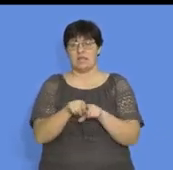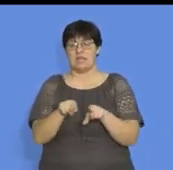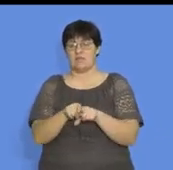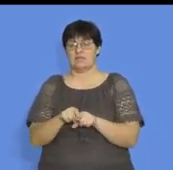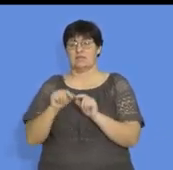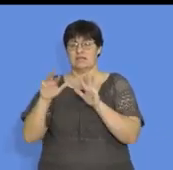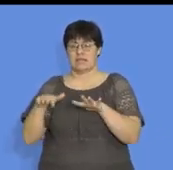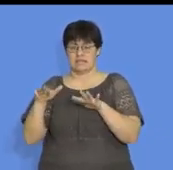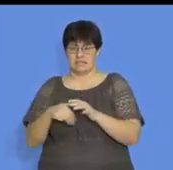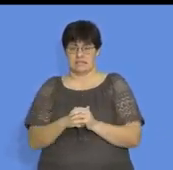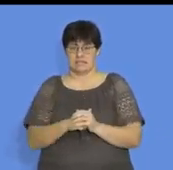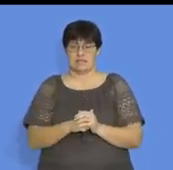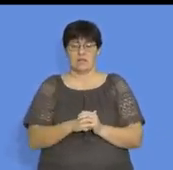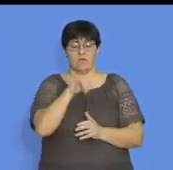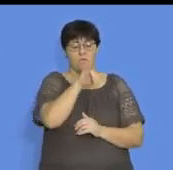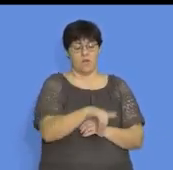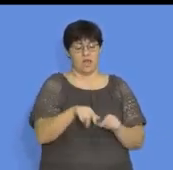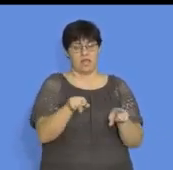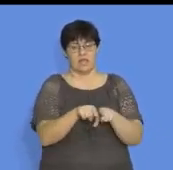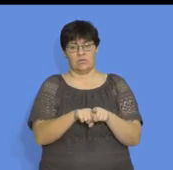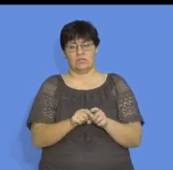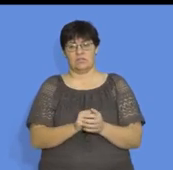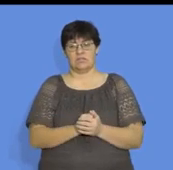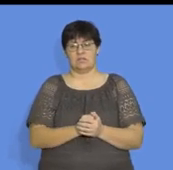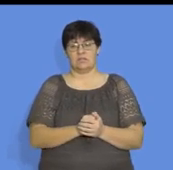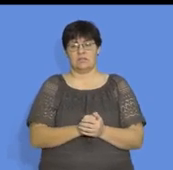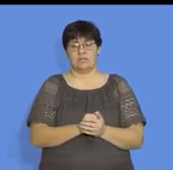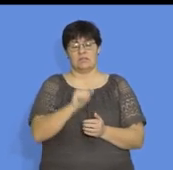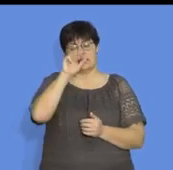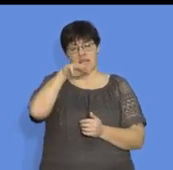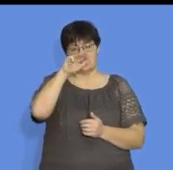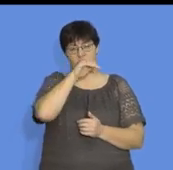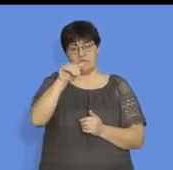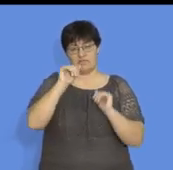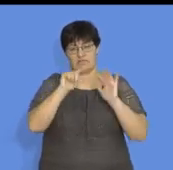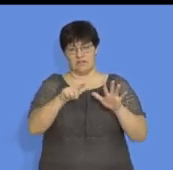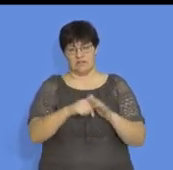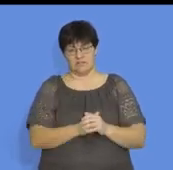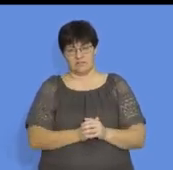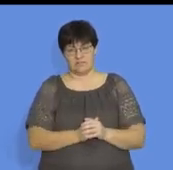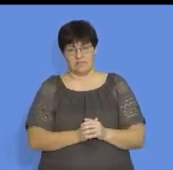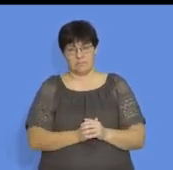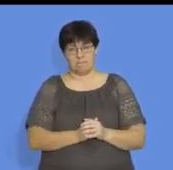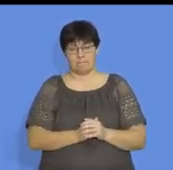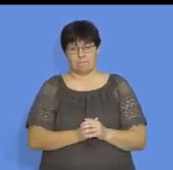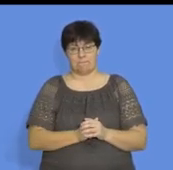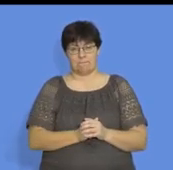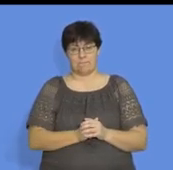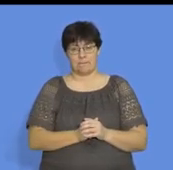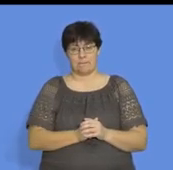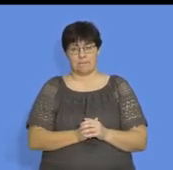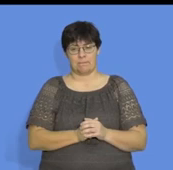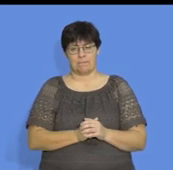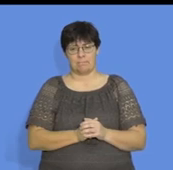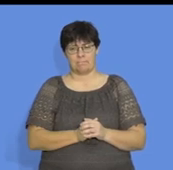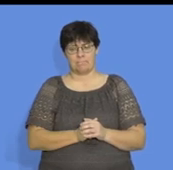to 19. Then y will be equals to 19 over 7, right? Why am